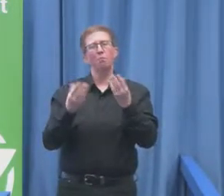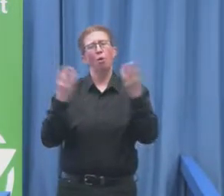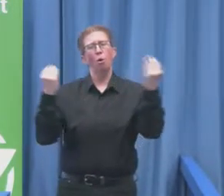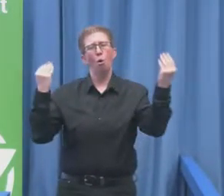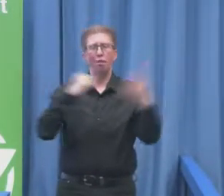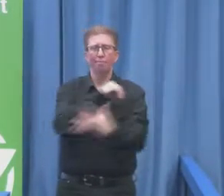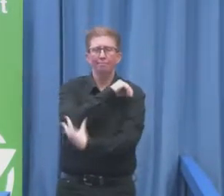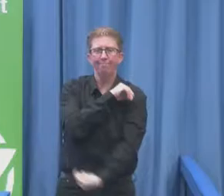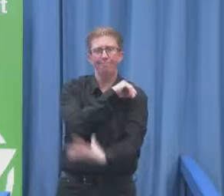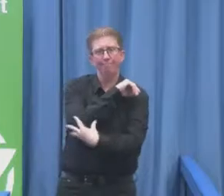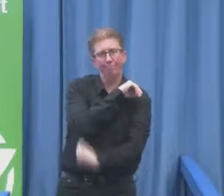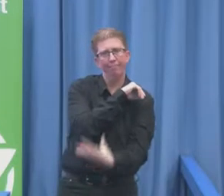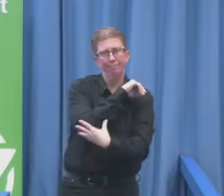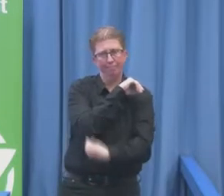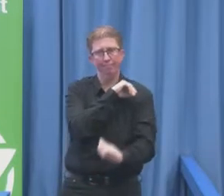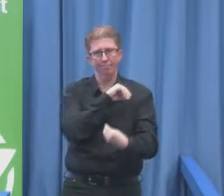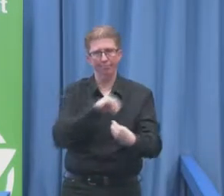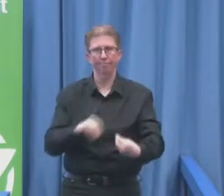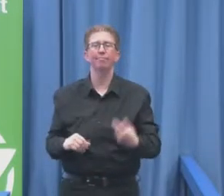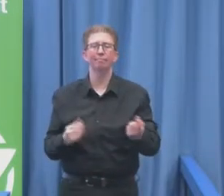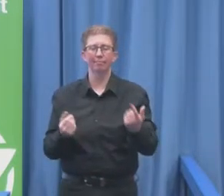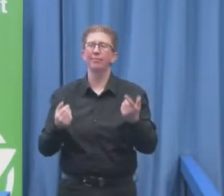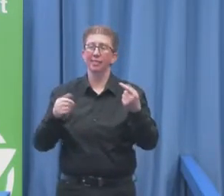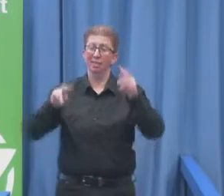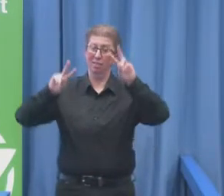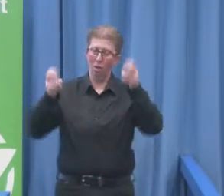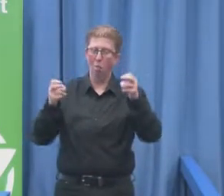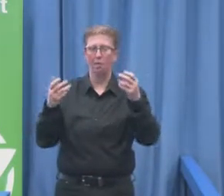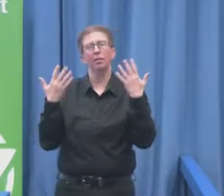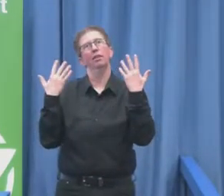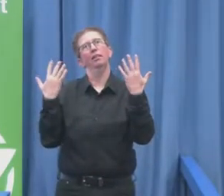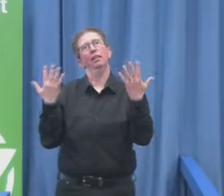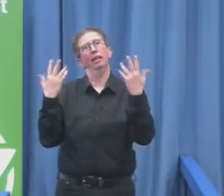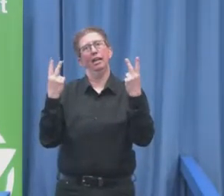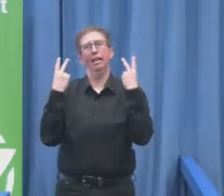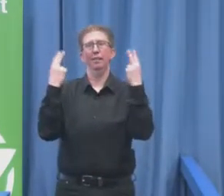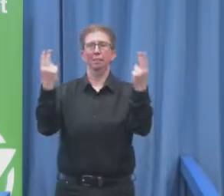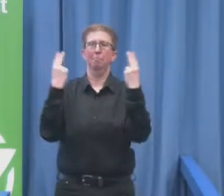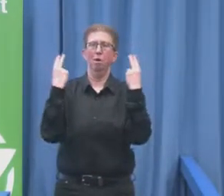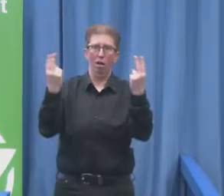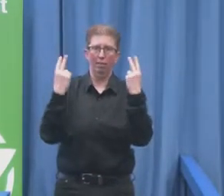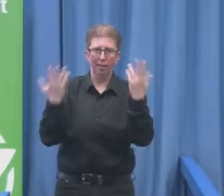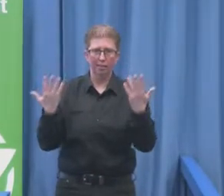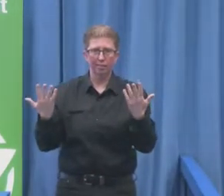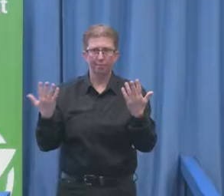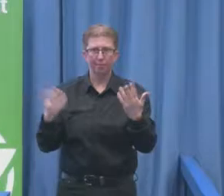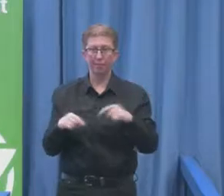will share today impact the world's poorest and the most vulnerable.